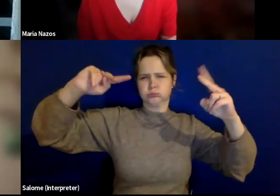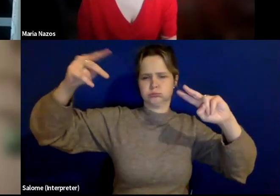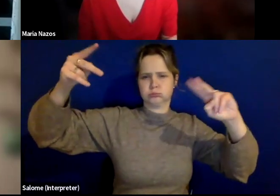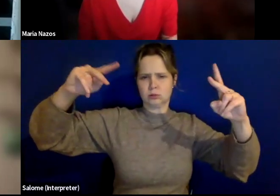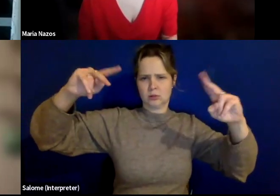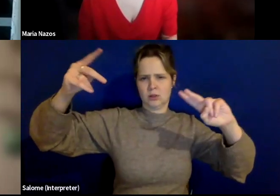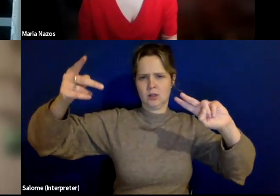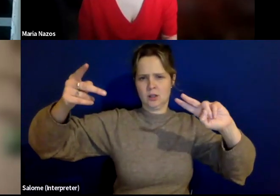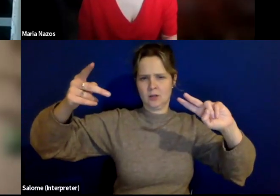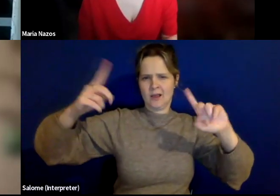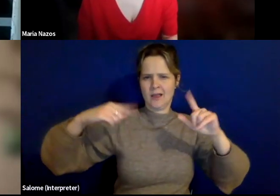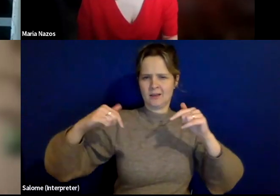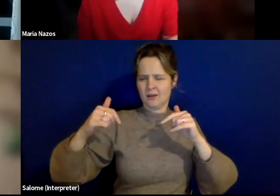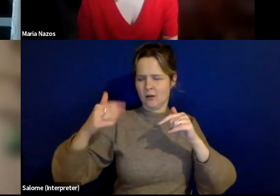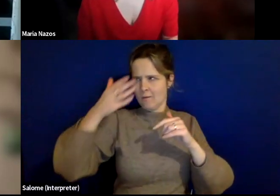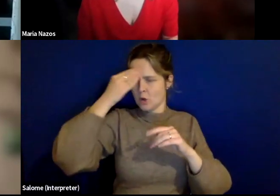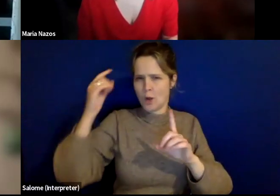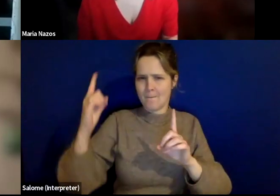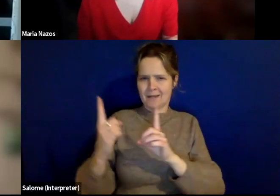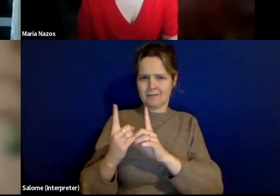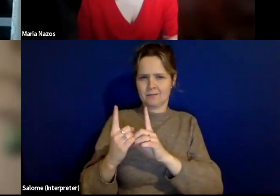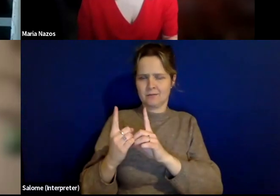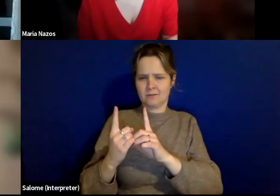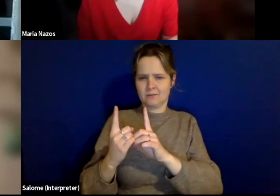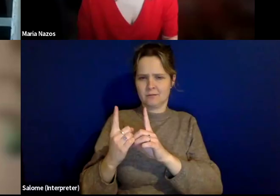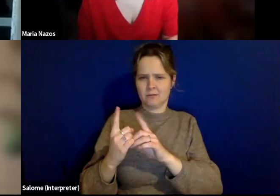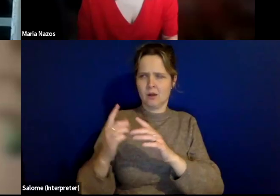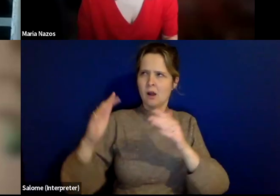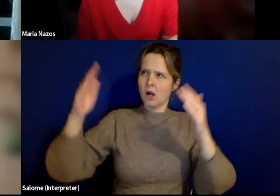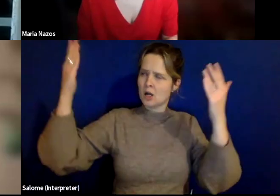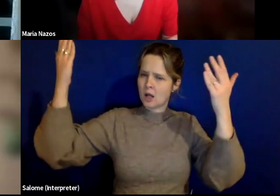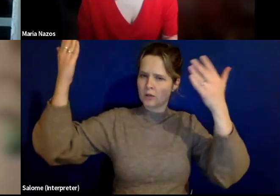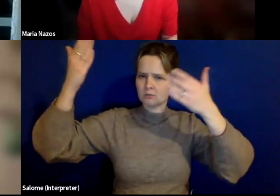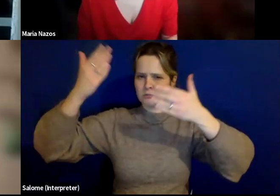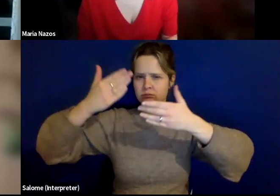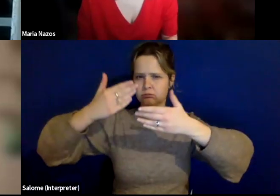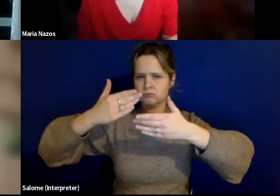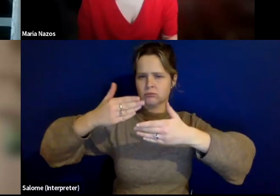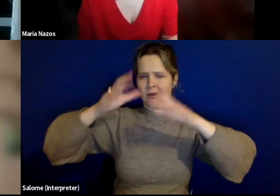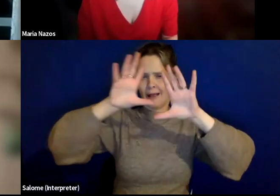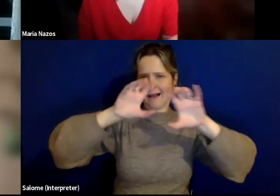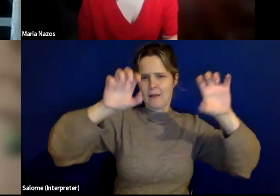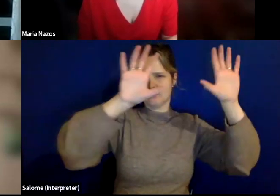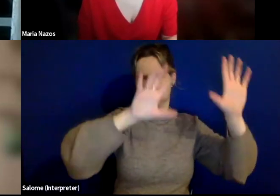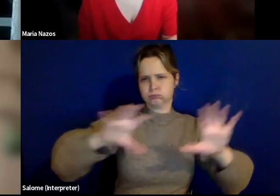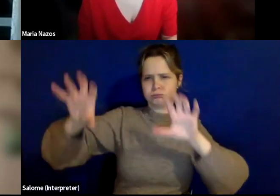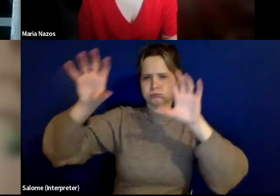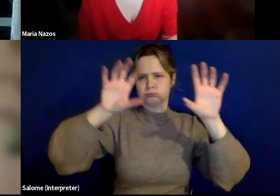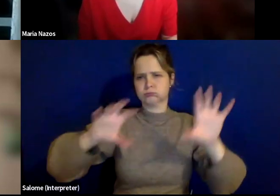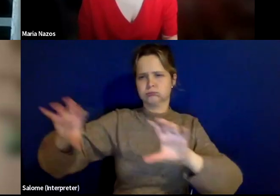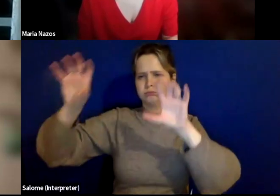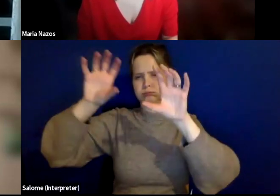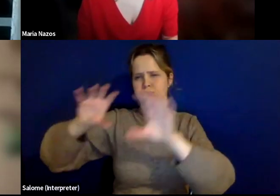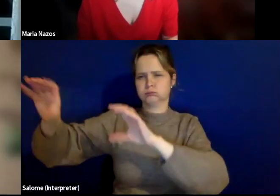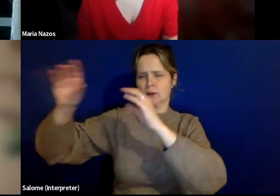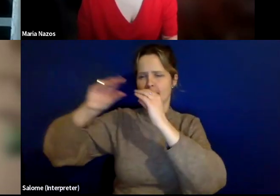a forgotten meaning. Night falls, clouds march past with long